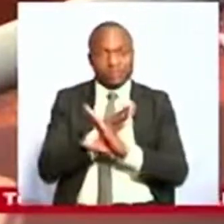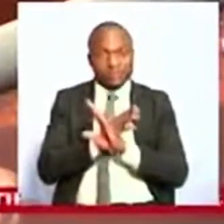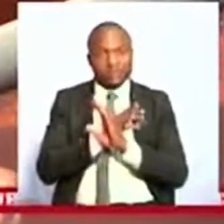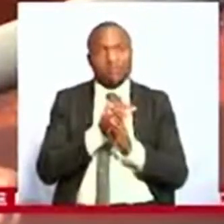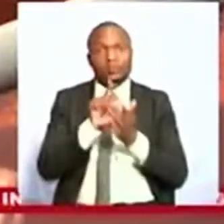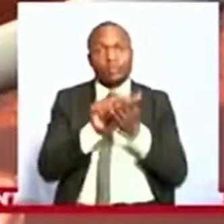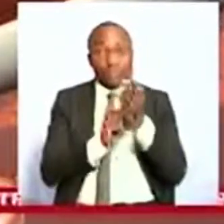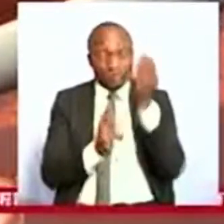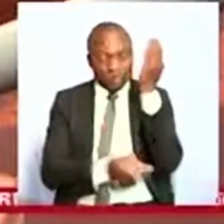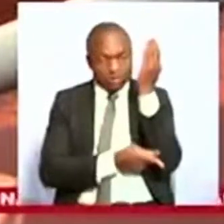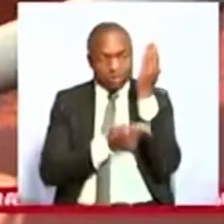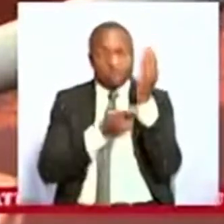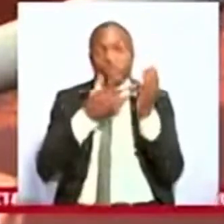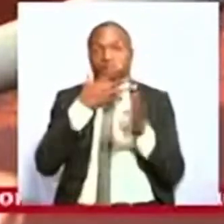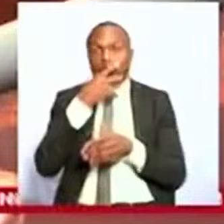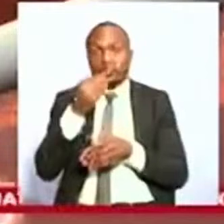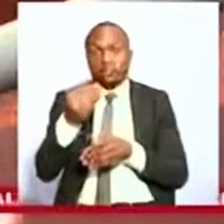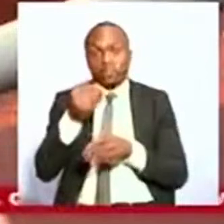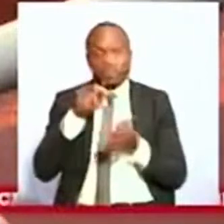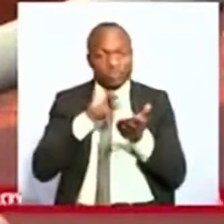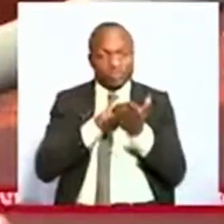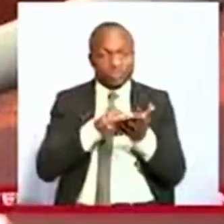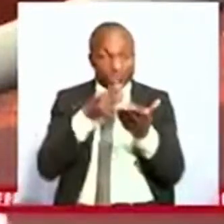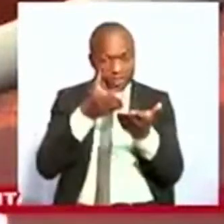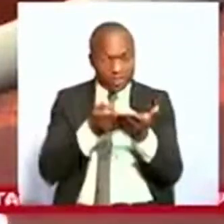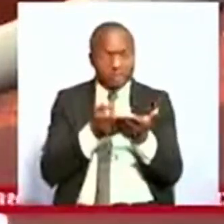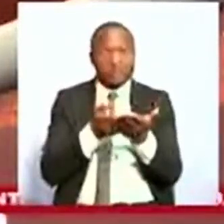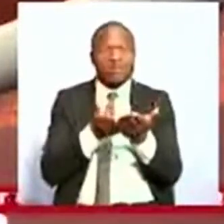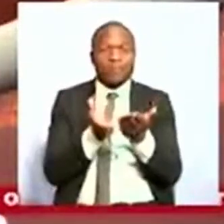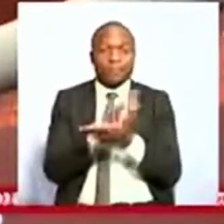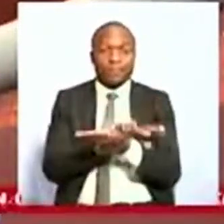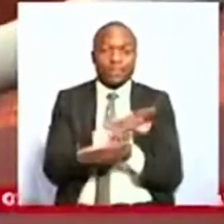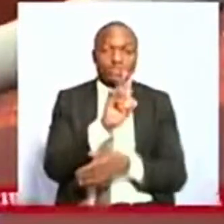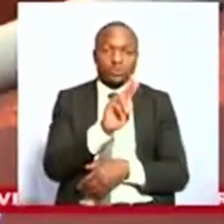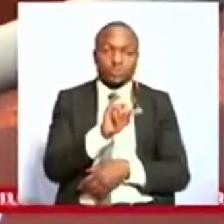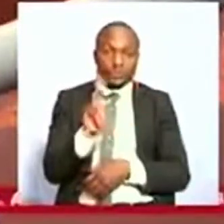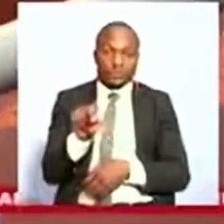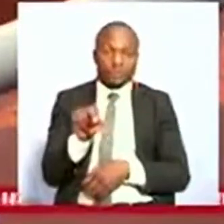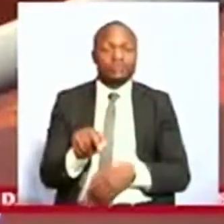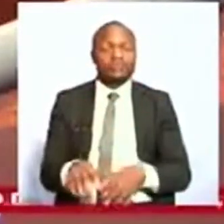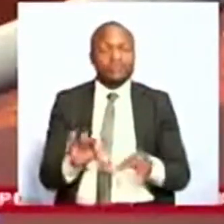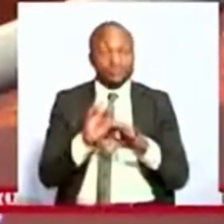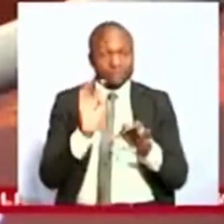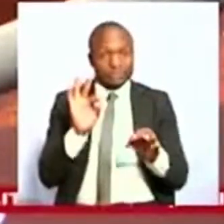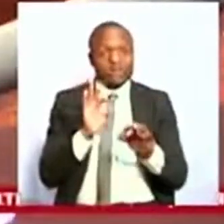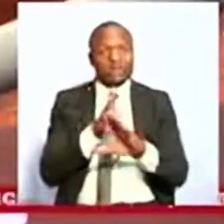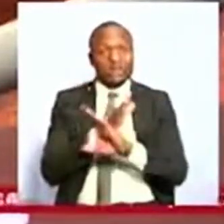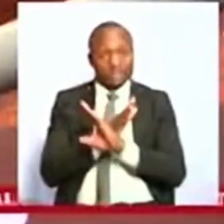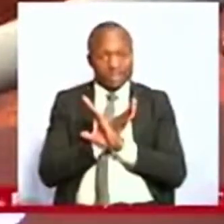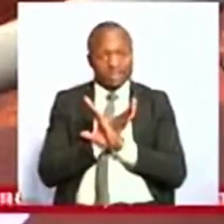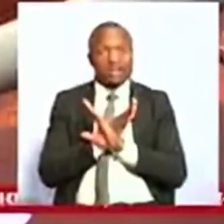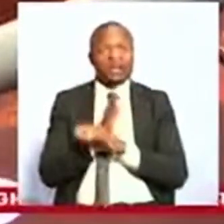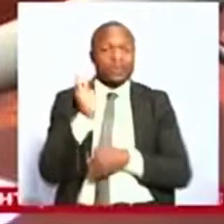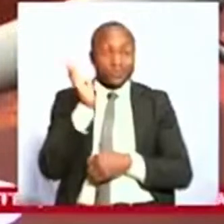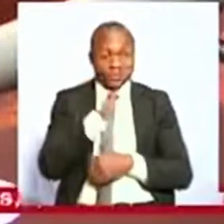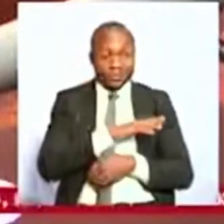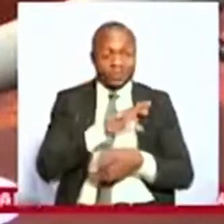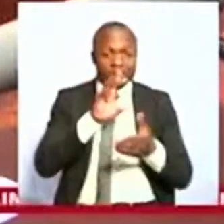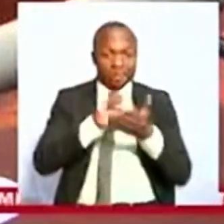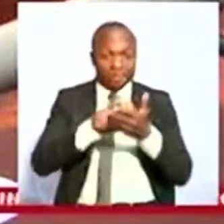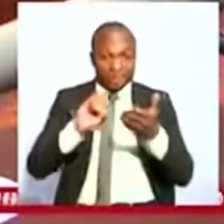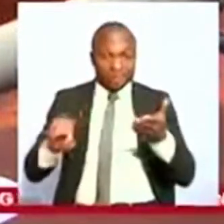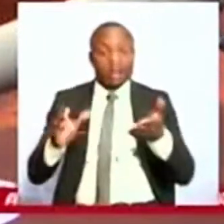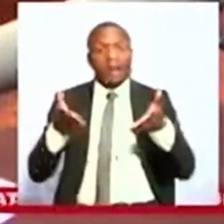if you may allow me to read through these are on page 22. It was found that Zambia has already abolished the